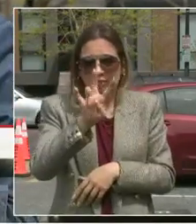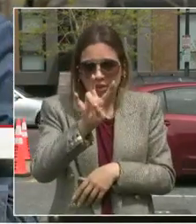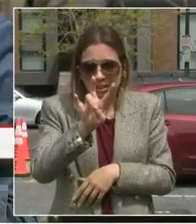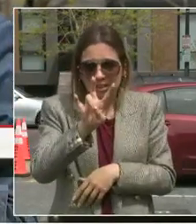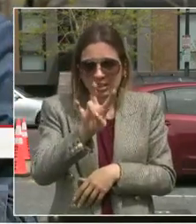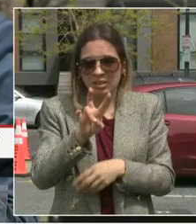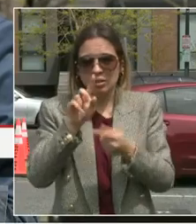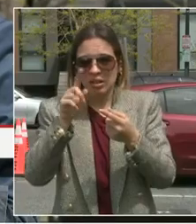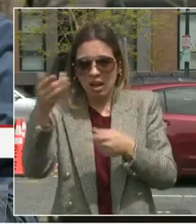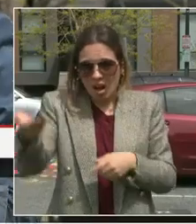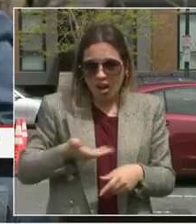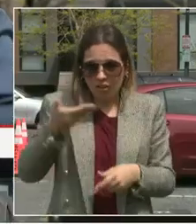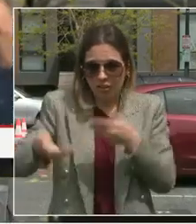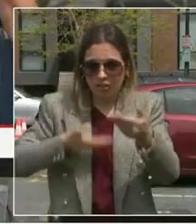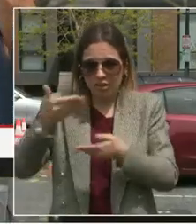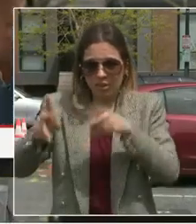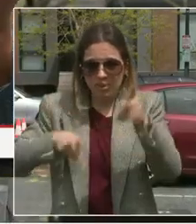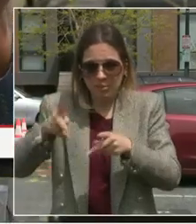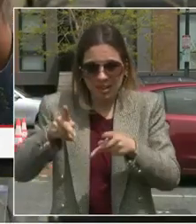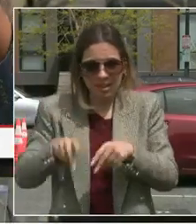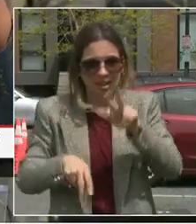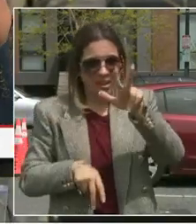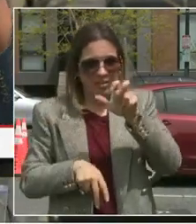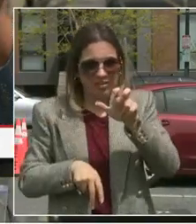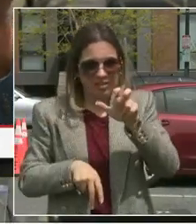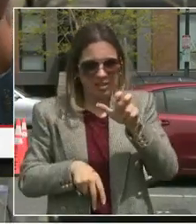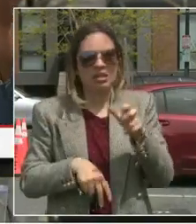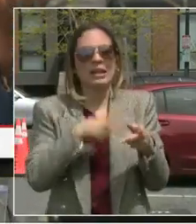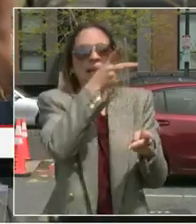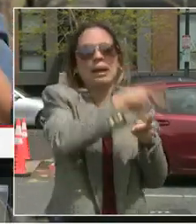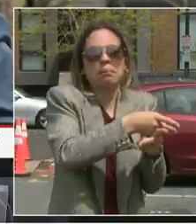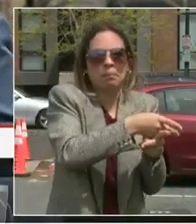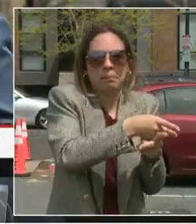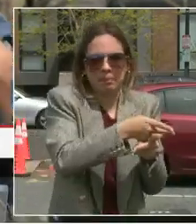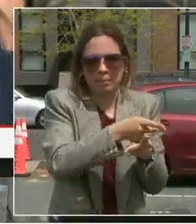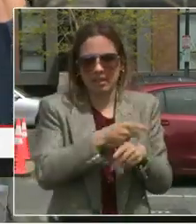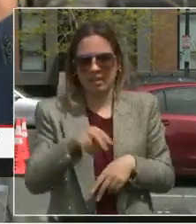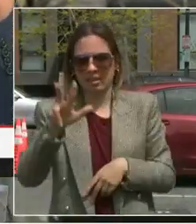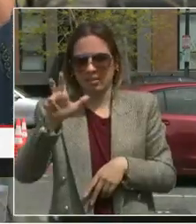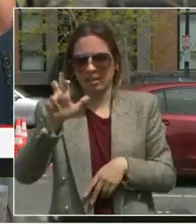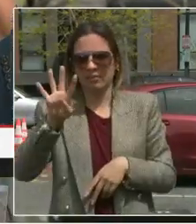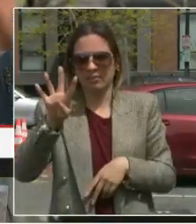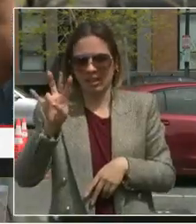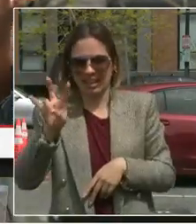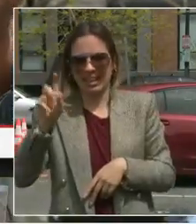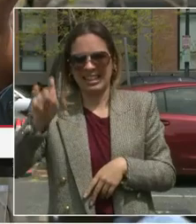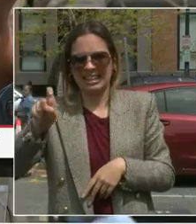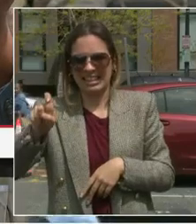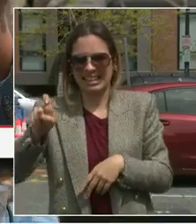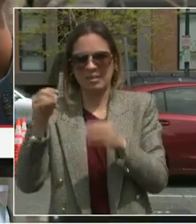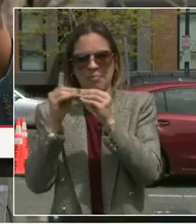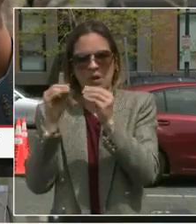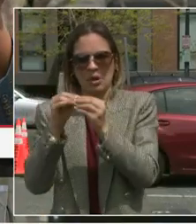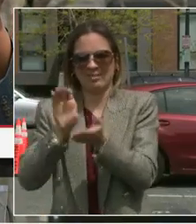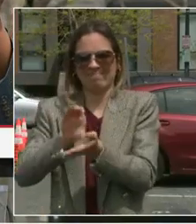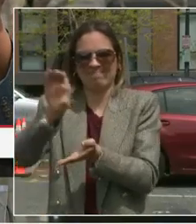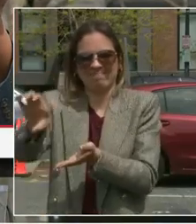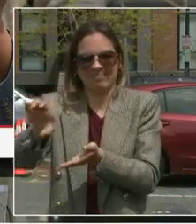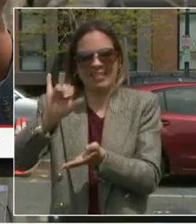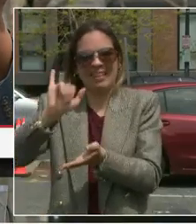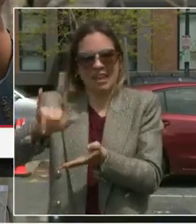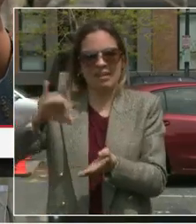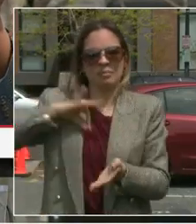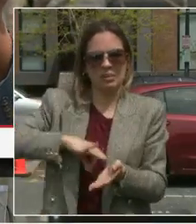300 to keep. To hire the 347, I need the money in the positions and the incentives to compete with